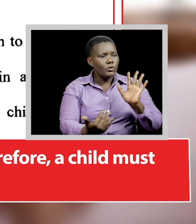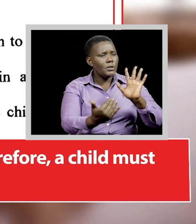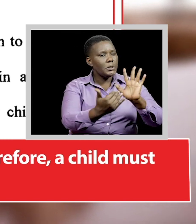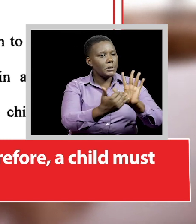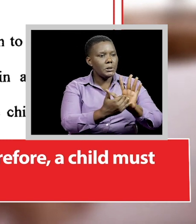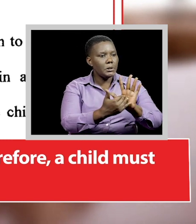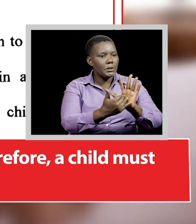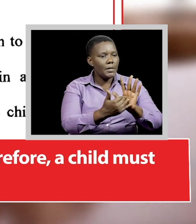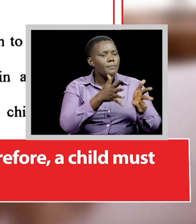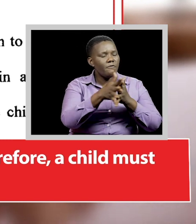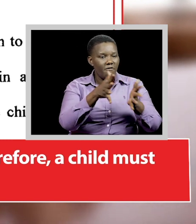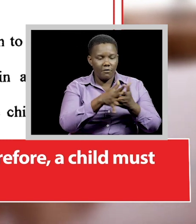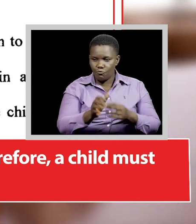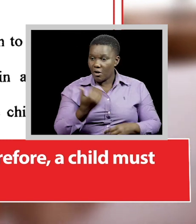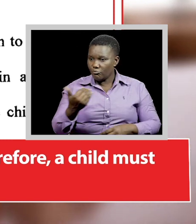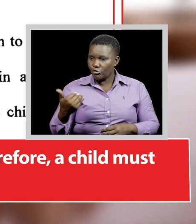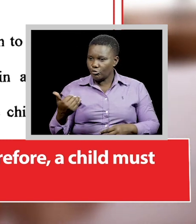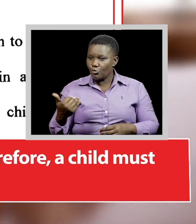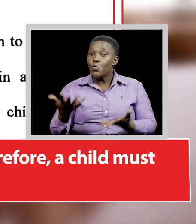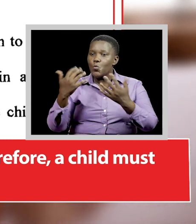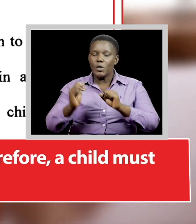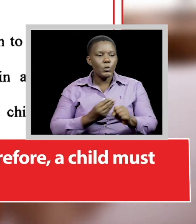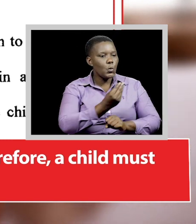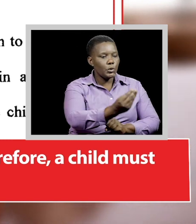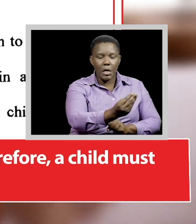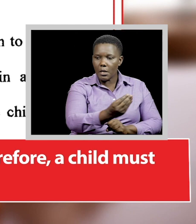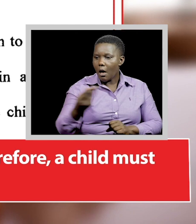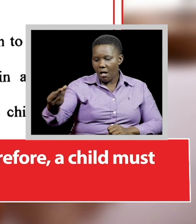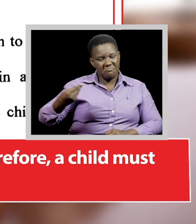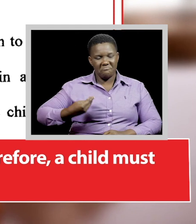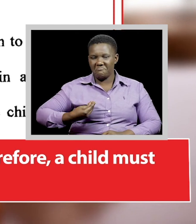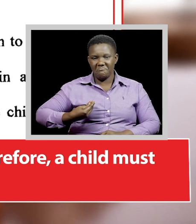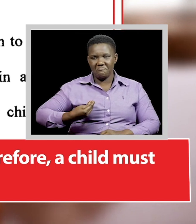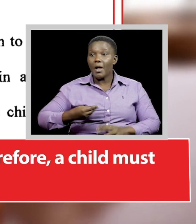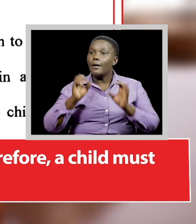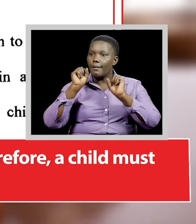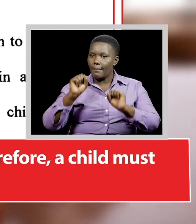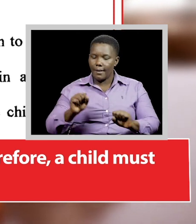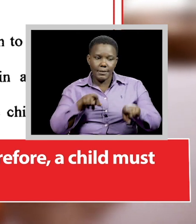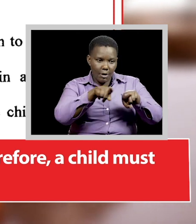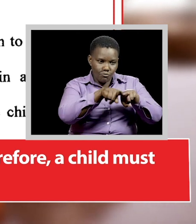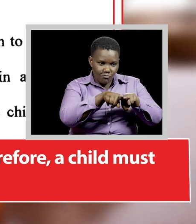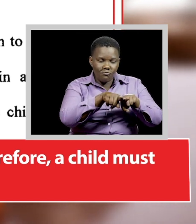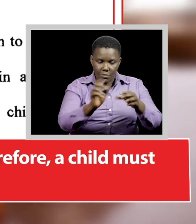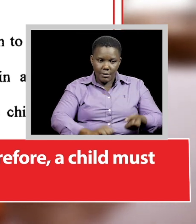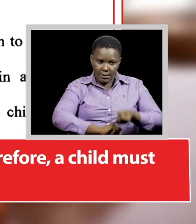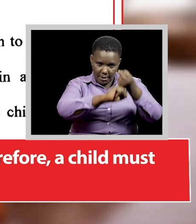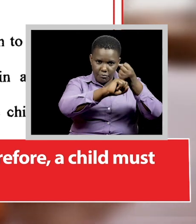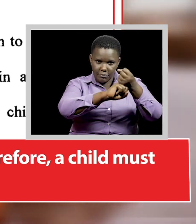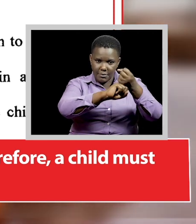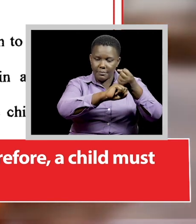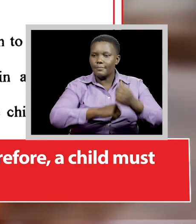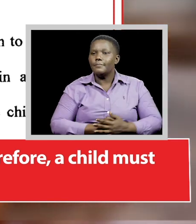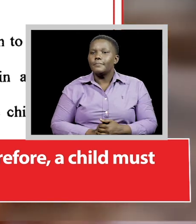has no capacity to sue, and therefore, a child must have a next friend to assist him or